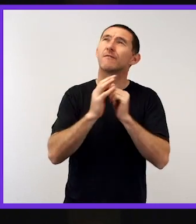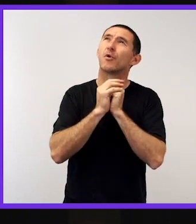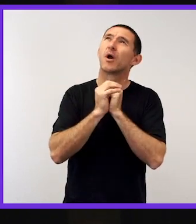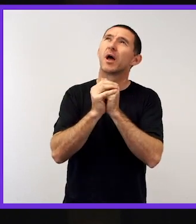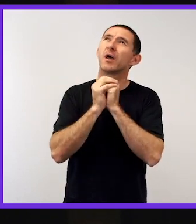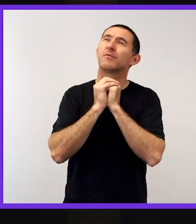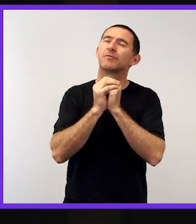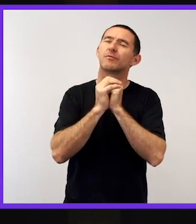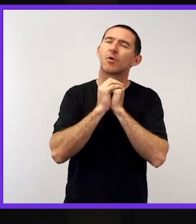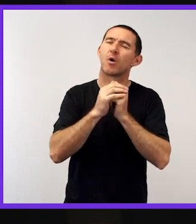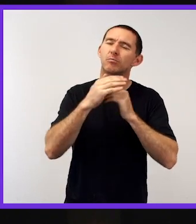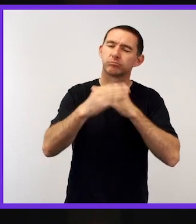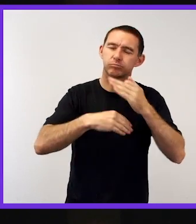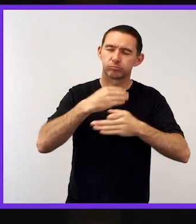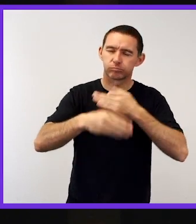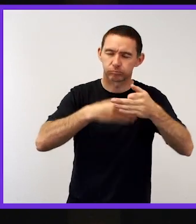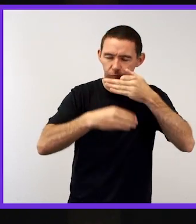Jesus, friend